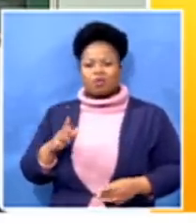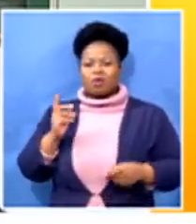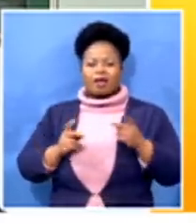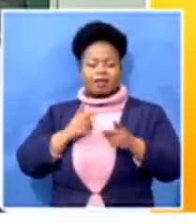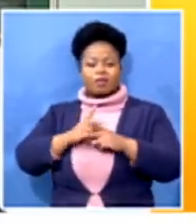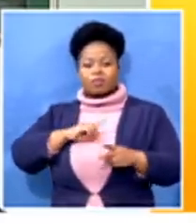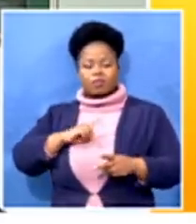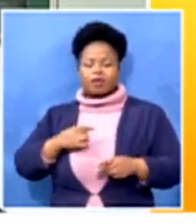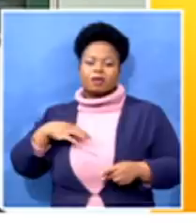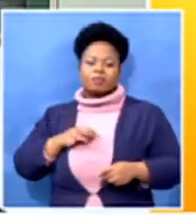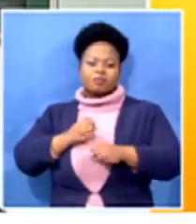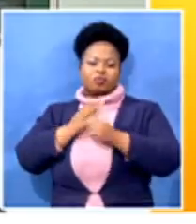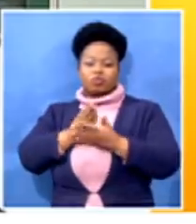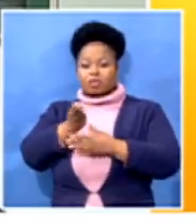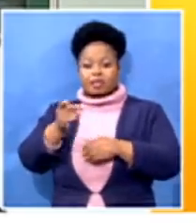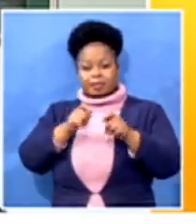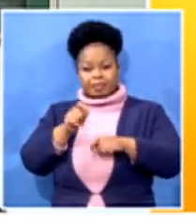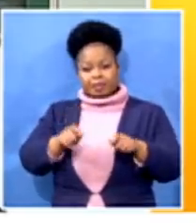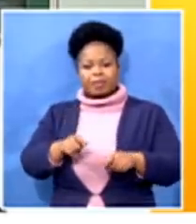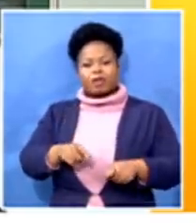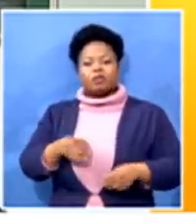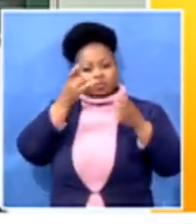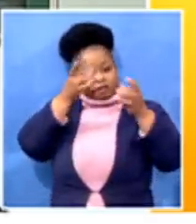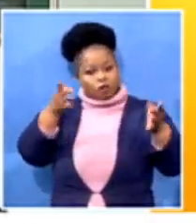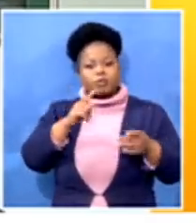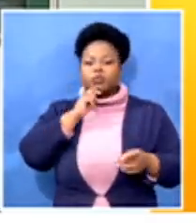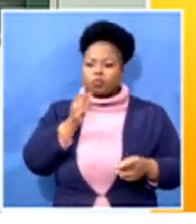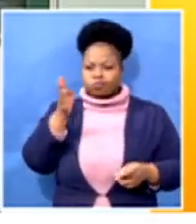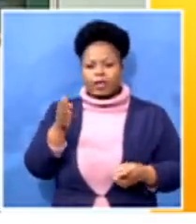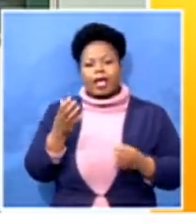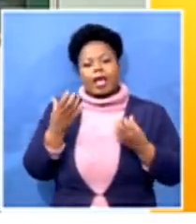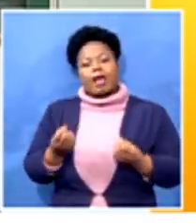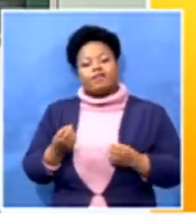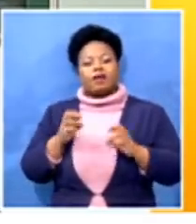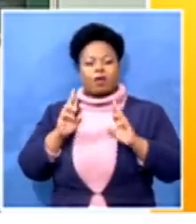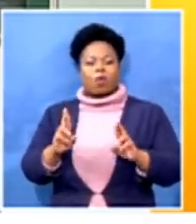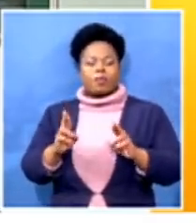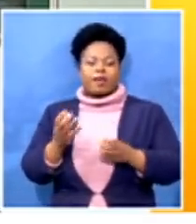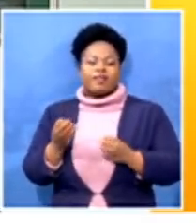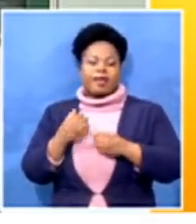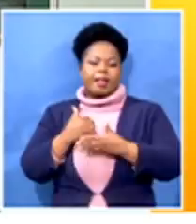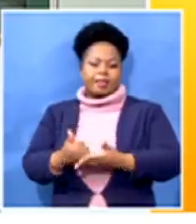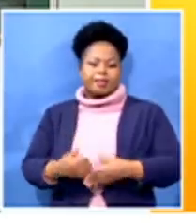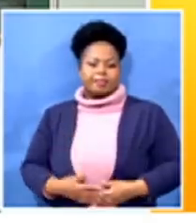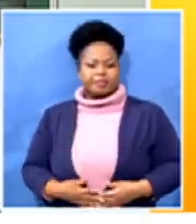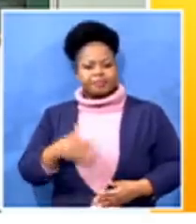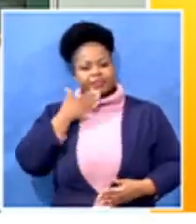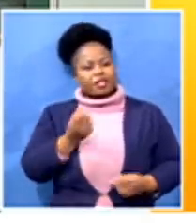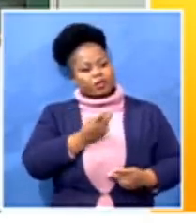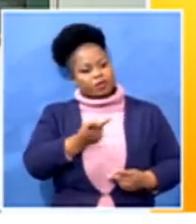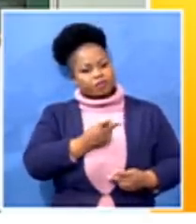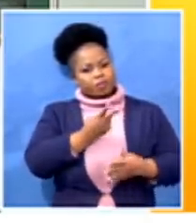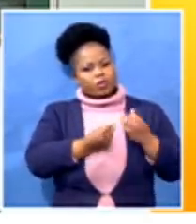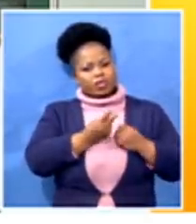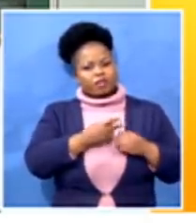really want to make sure that people know that there is help and that there is hope. Thank you for talking to us, to both of you. Professor Bonga Chiliza, who's from